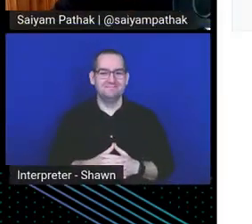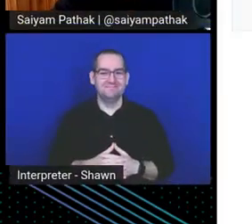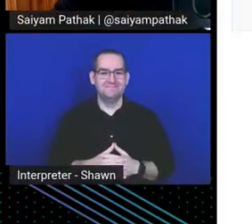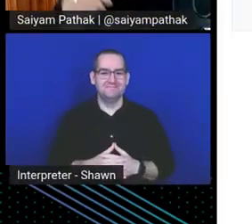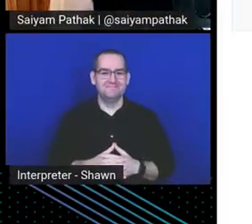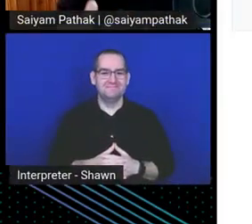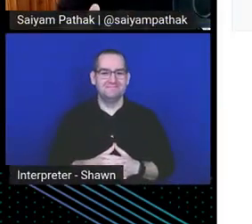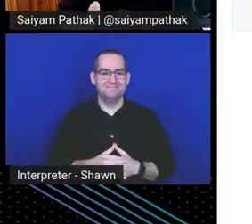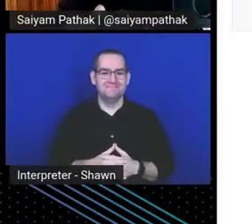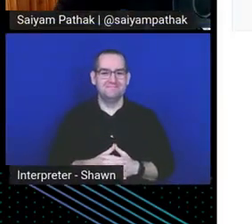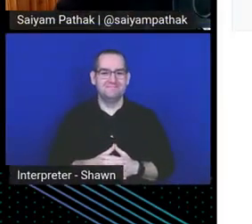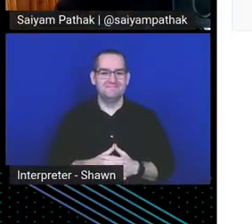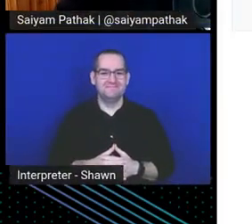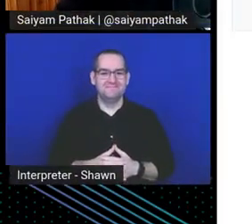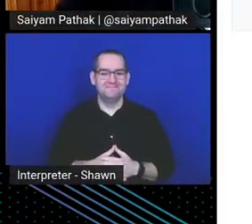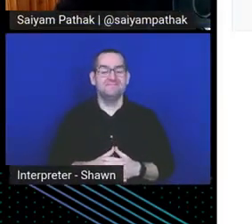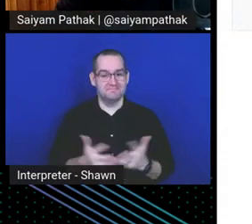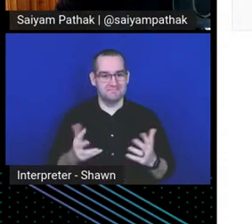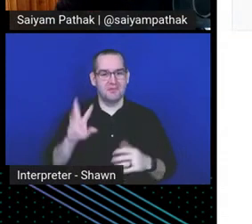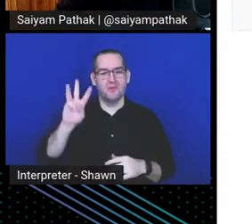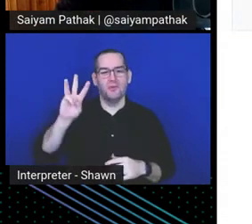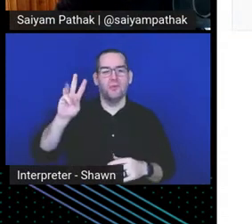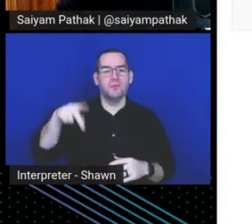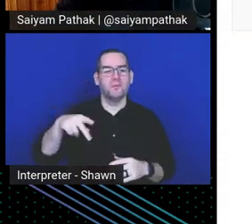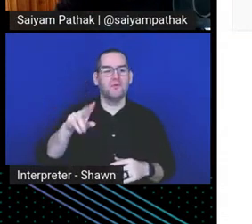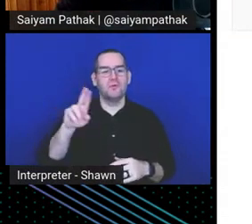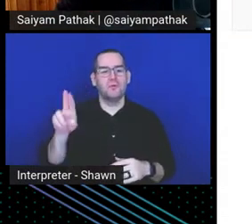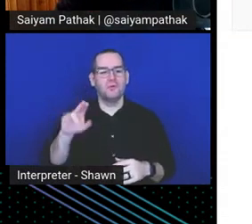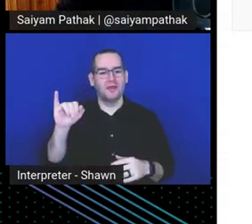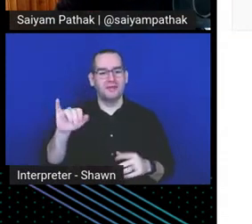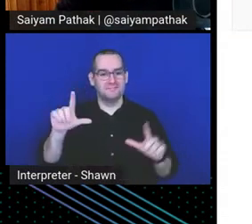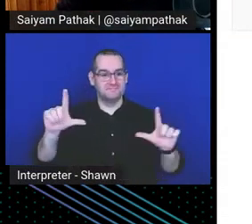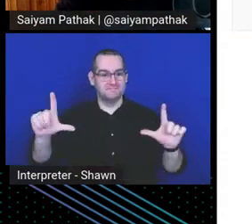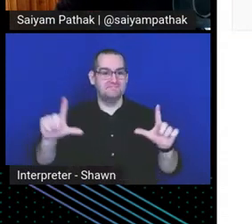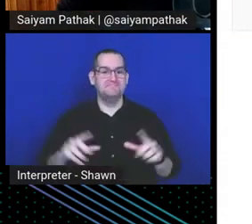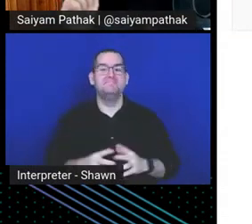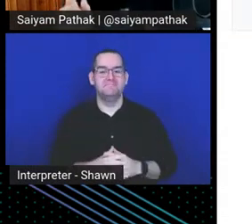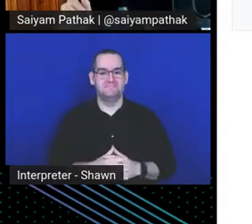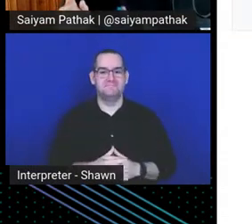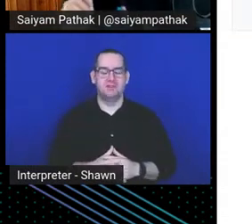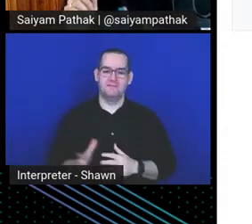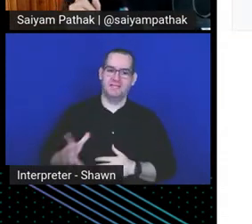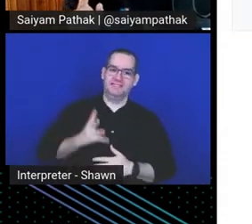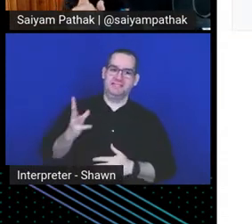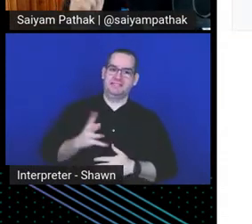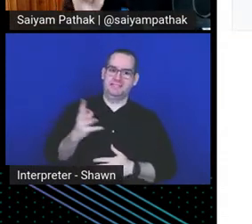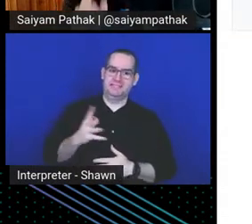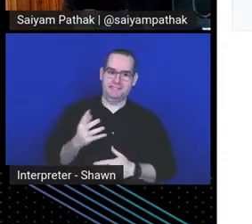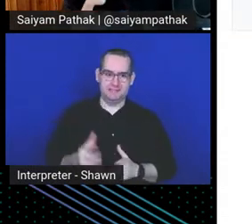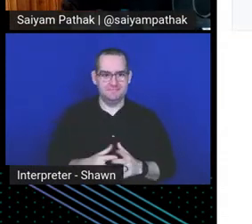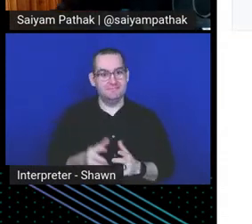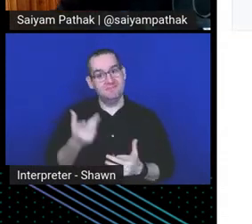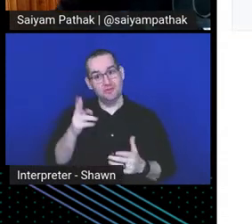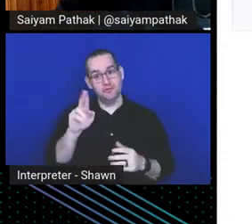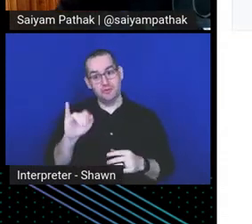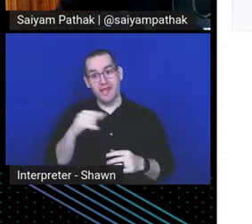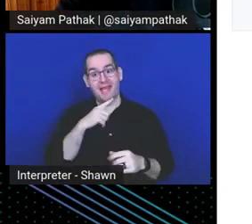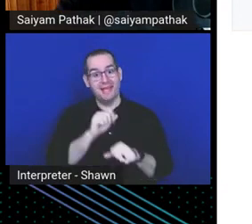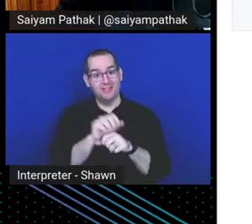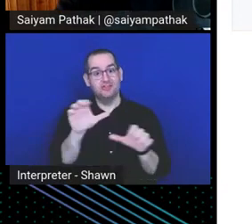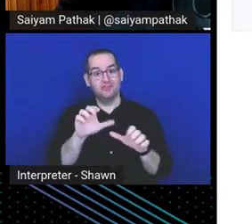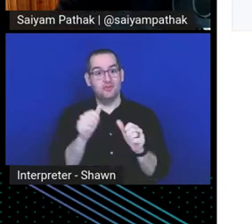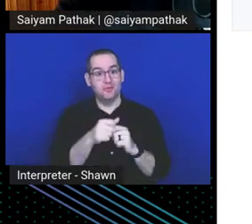Cool. So this is the Waypoint UI. That is there. So you can see it's super fancy. Everything that I do with the UI, I can actually do with